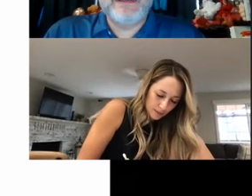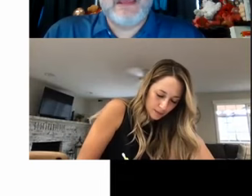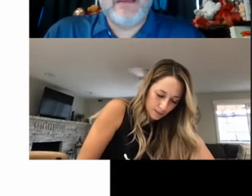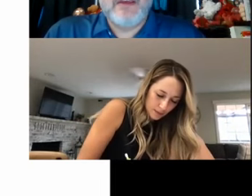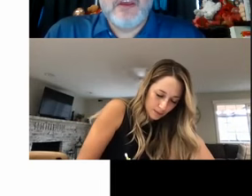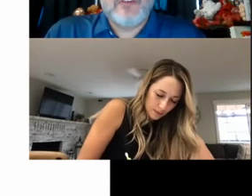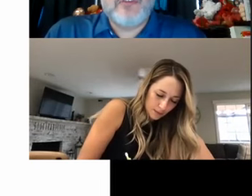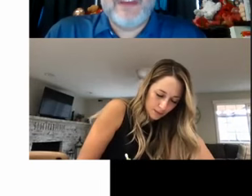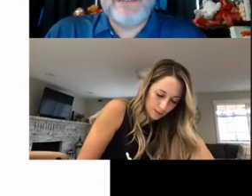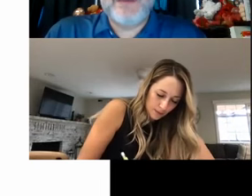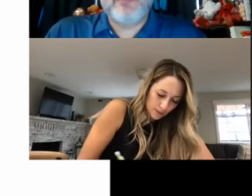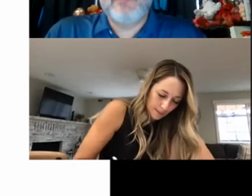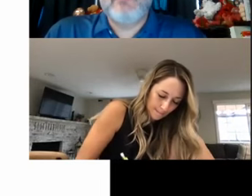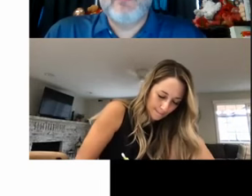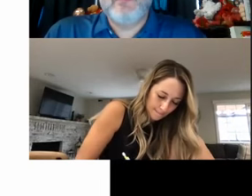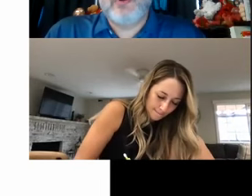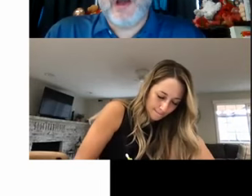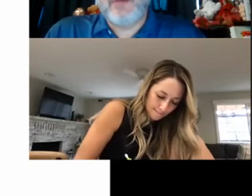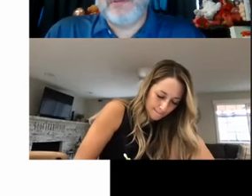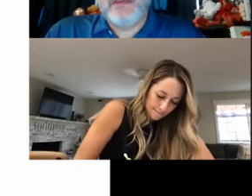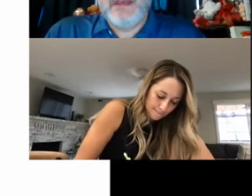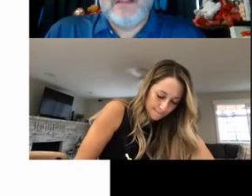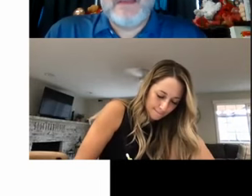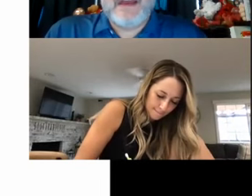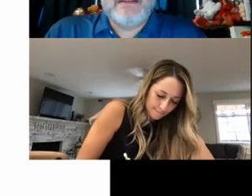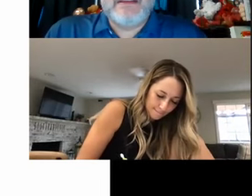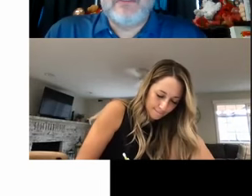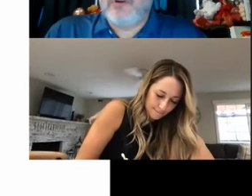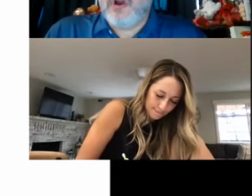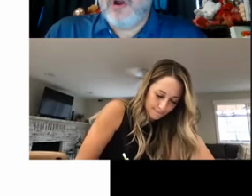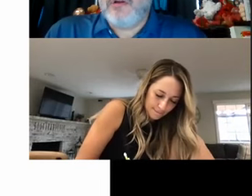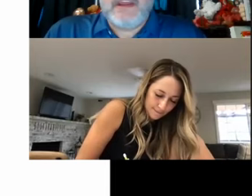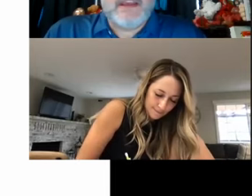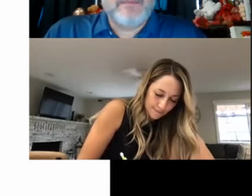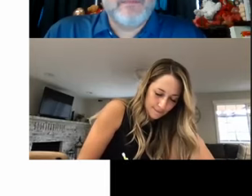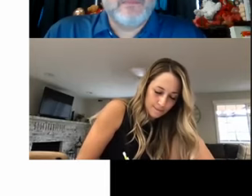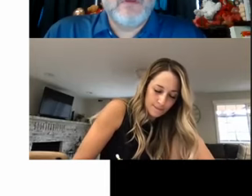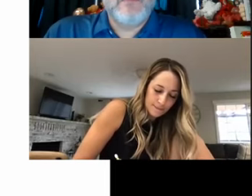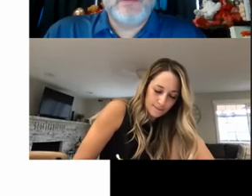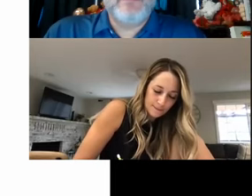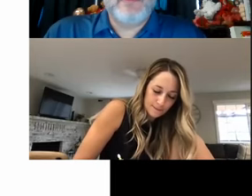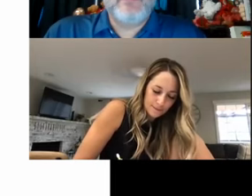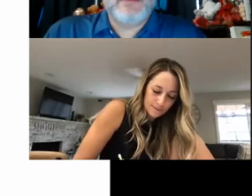nucleus DNA, to that temporary movable copy that is our RNA,